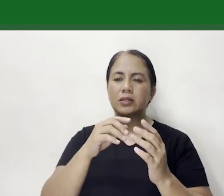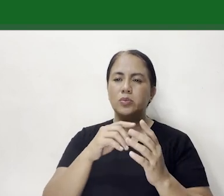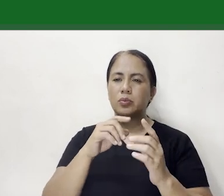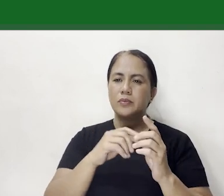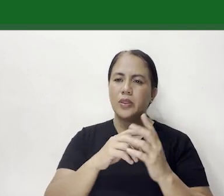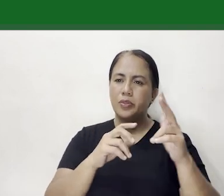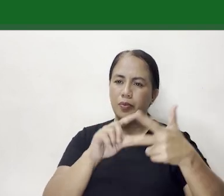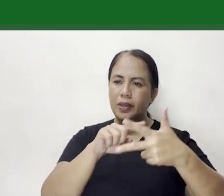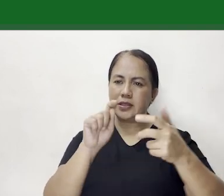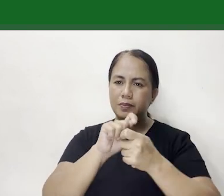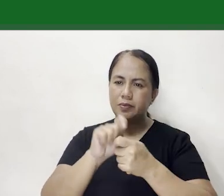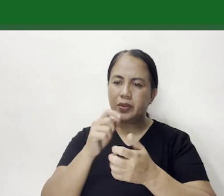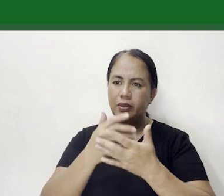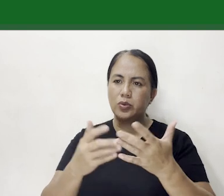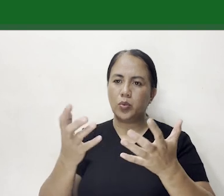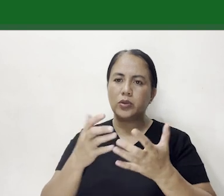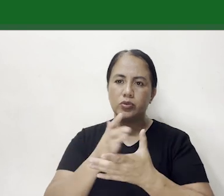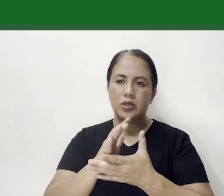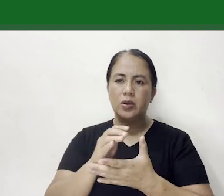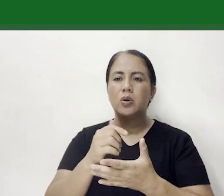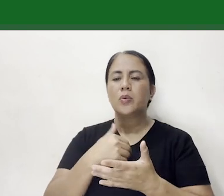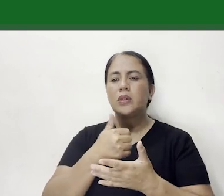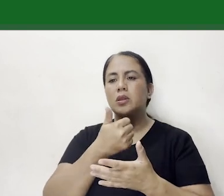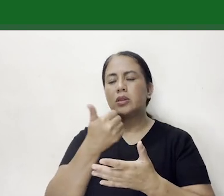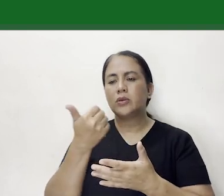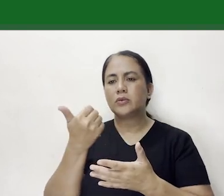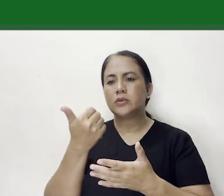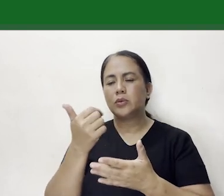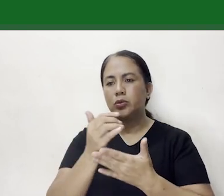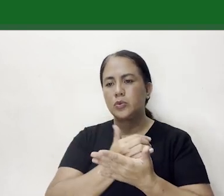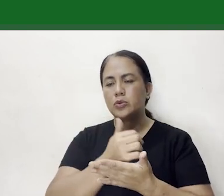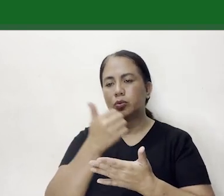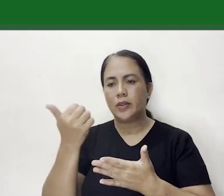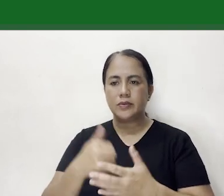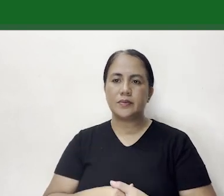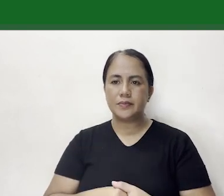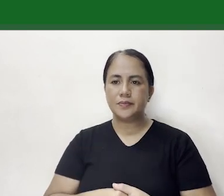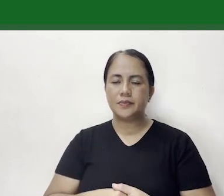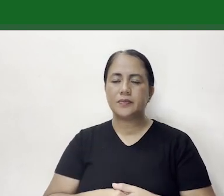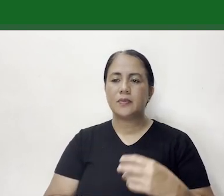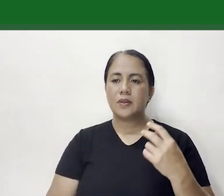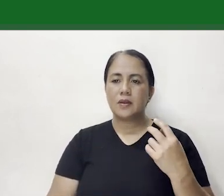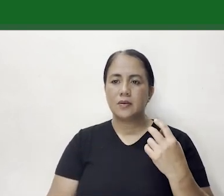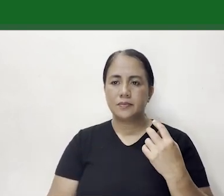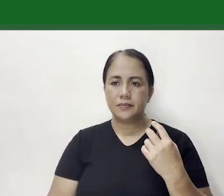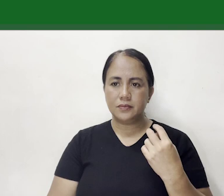Please give at least 3 specific things that you want to share about this course to others.